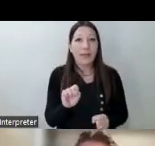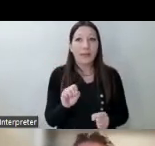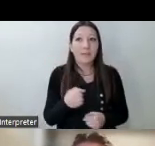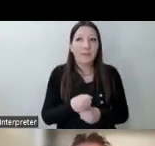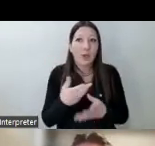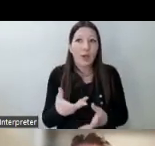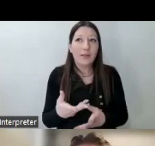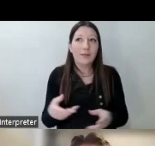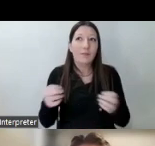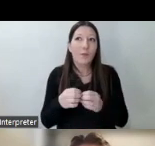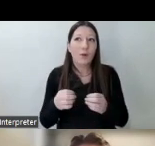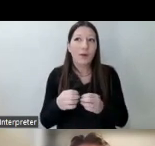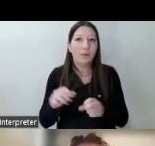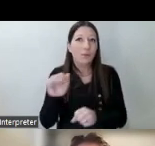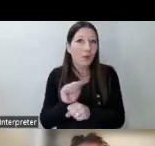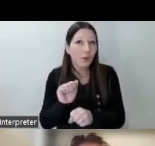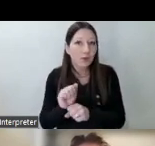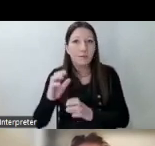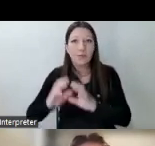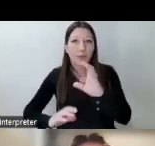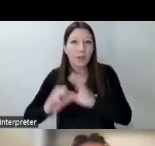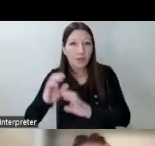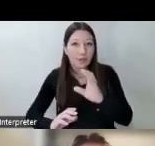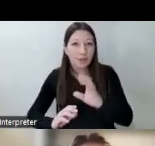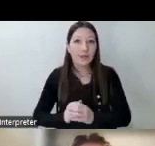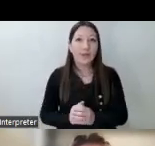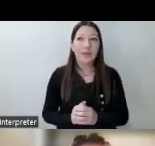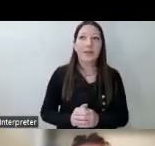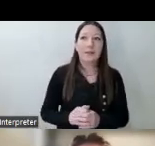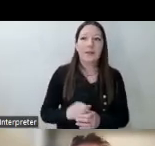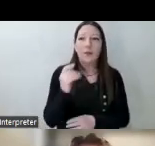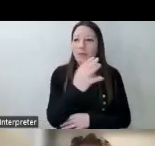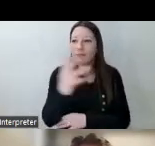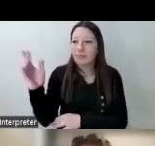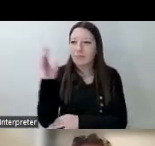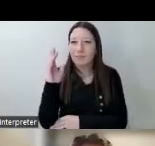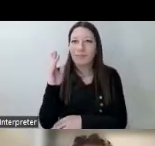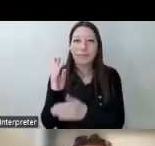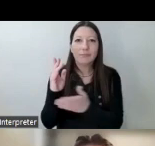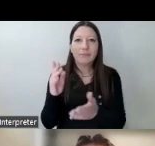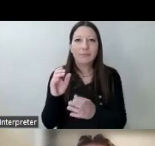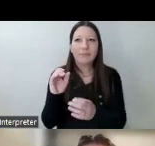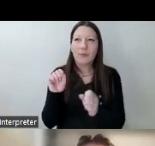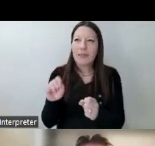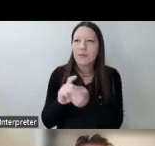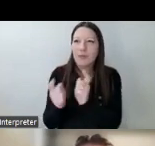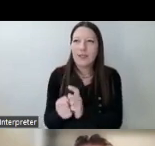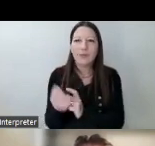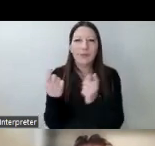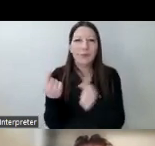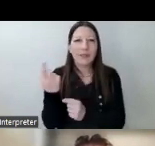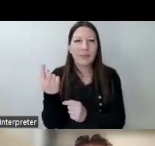opportunities, or creating infrastructures that make visiting undeveloped backcountry areas much easier than it used to be. And all of these